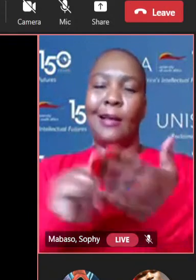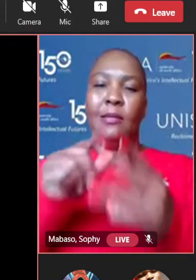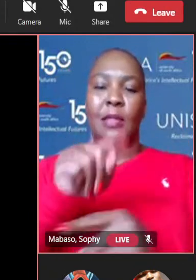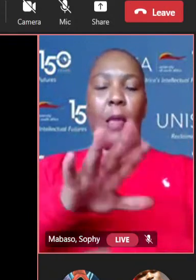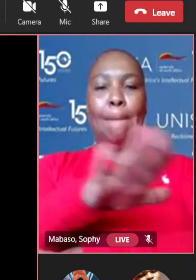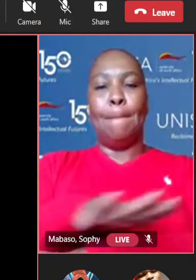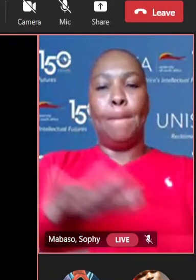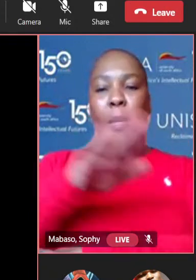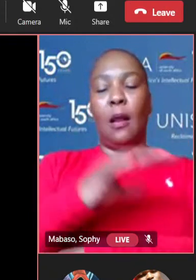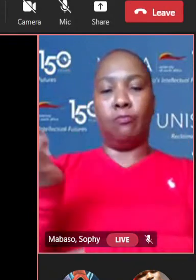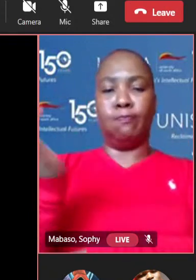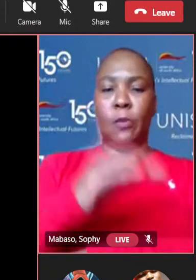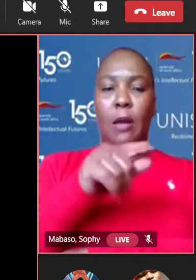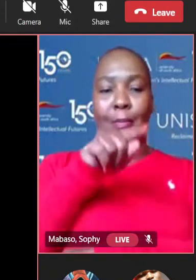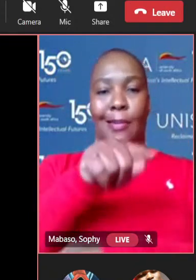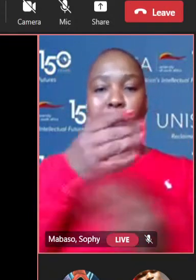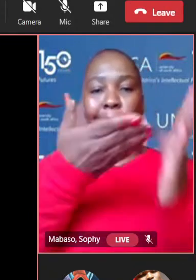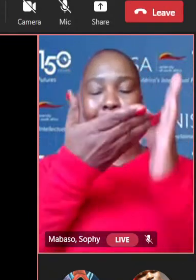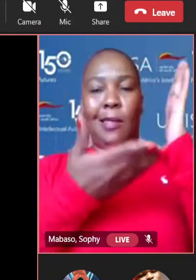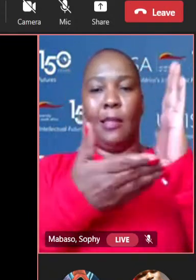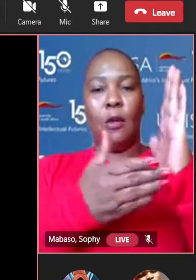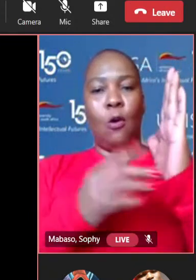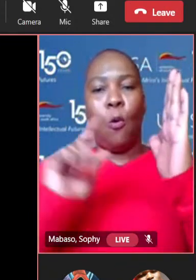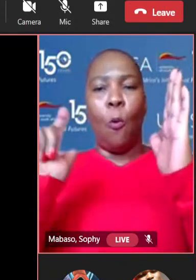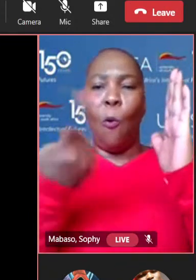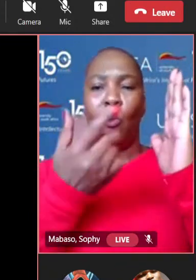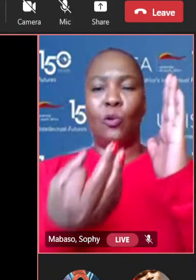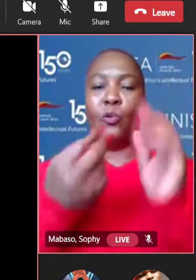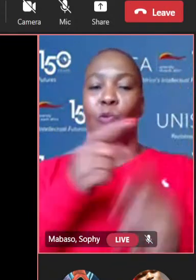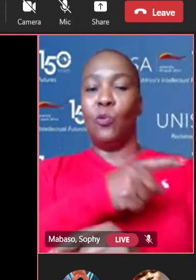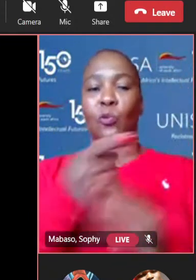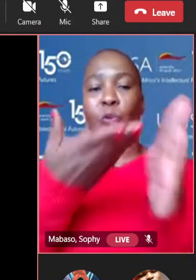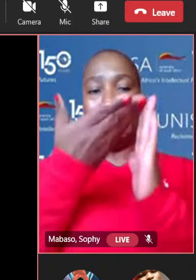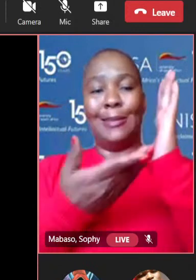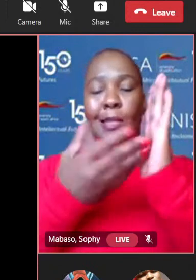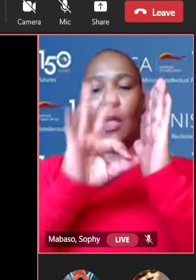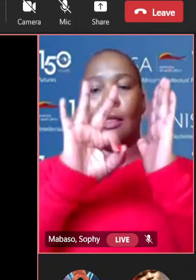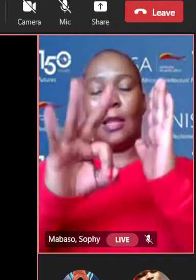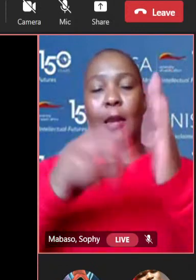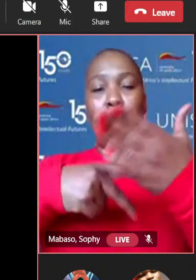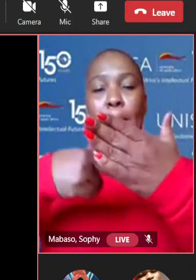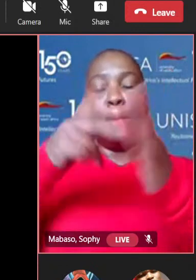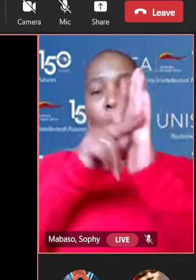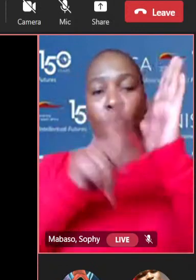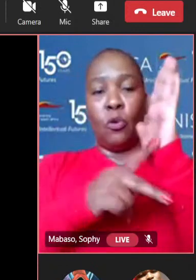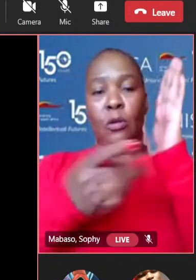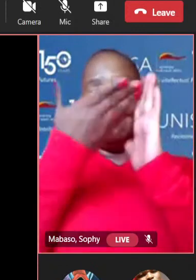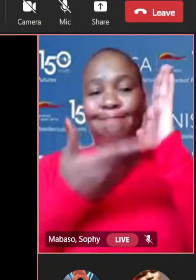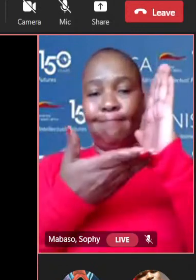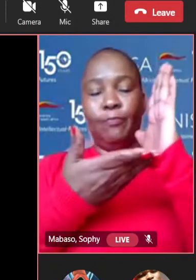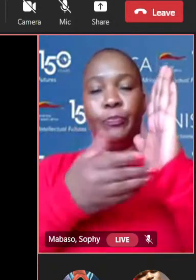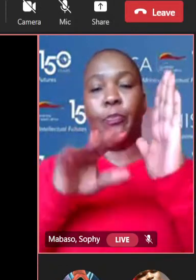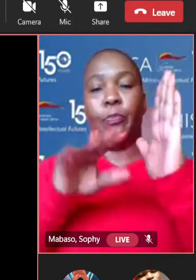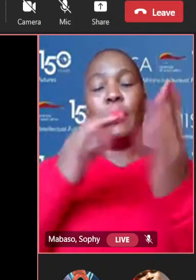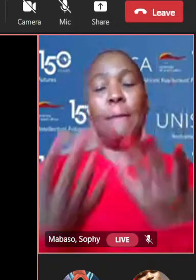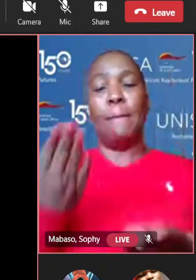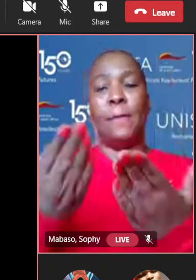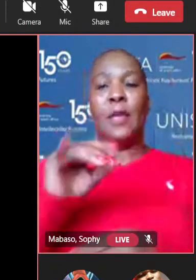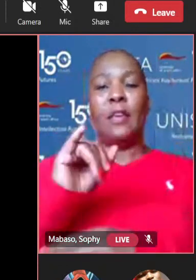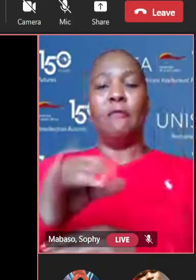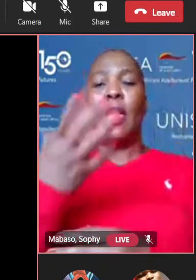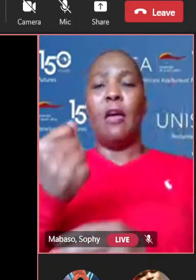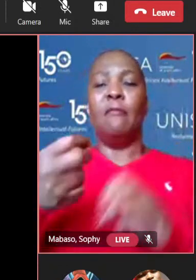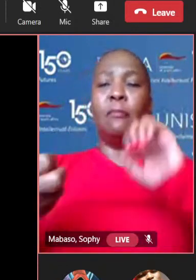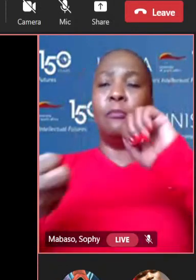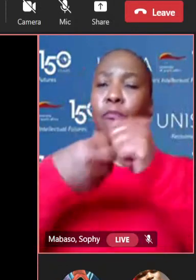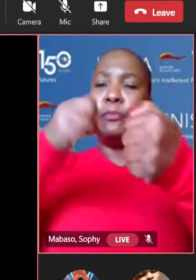they come. All those three programs that I have mentioned, if you have problems and